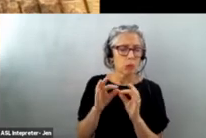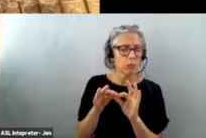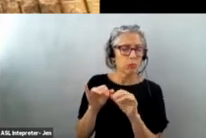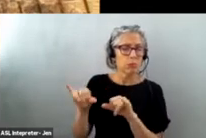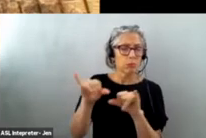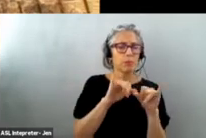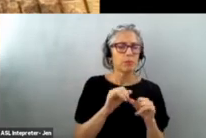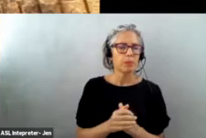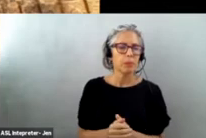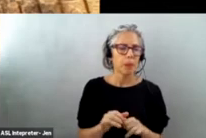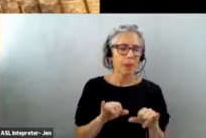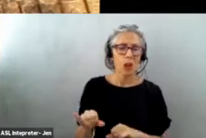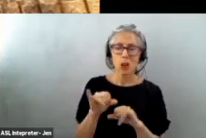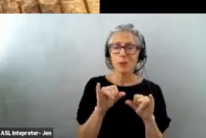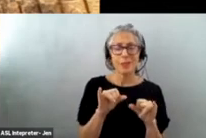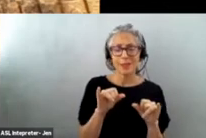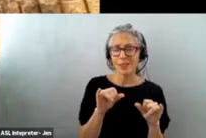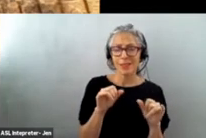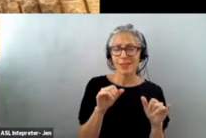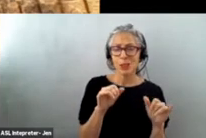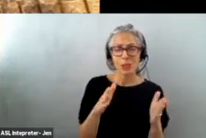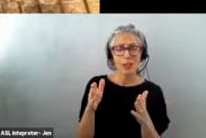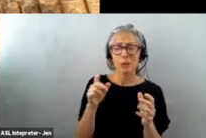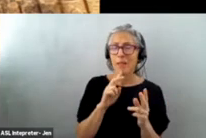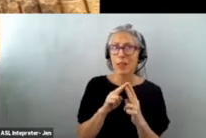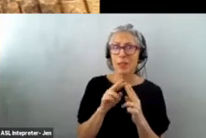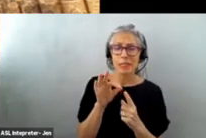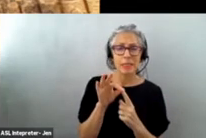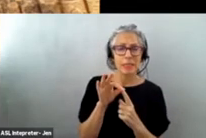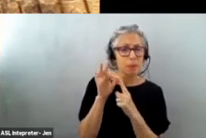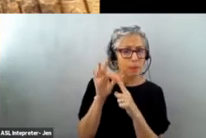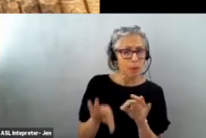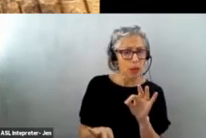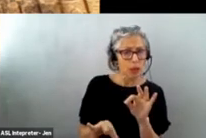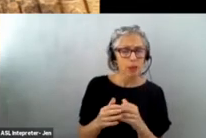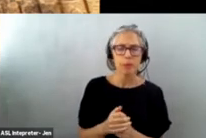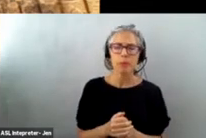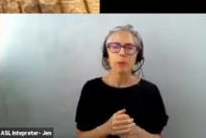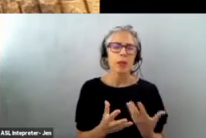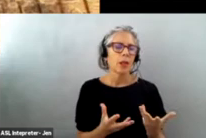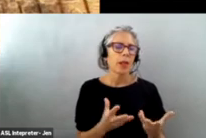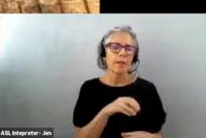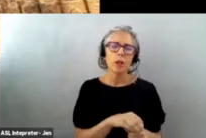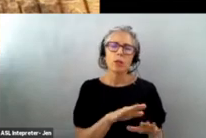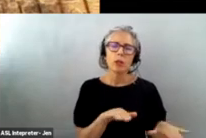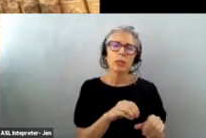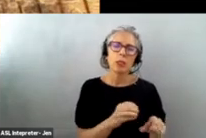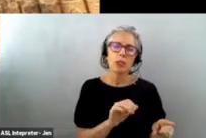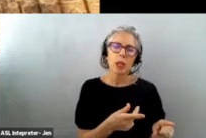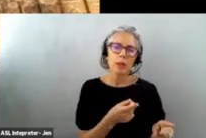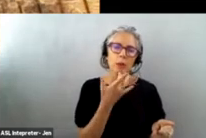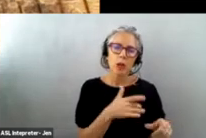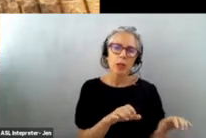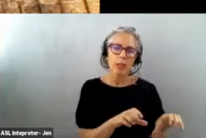common strategies can be very simple things, things like engaging children in child-preferred activities,